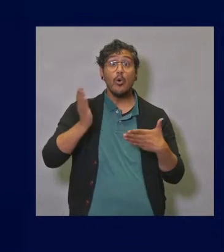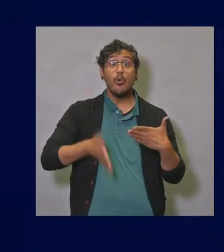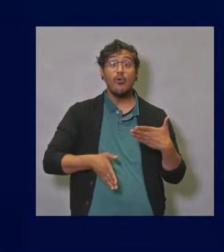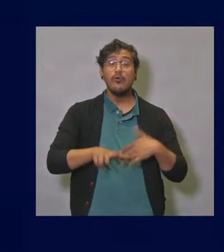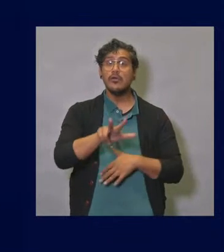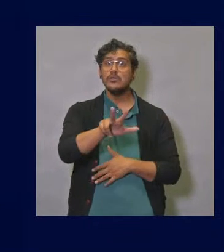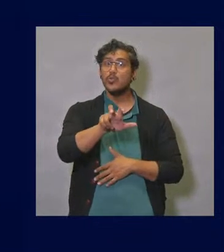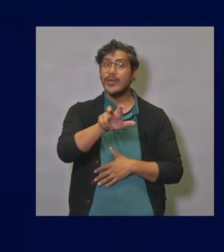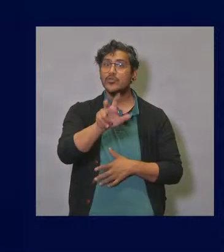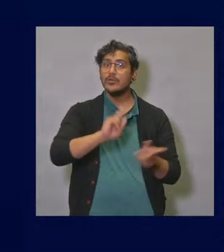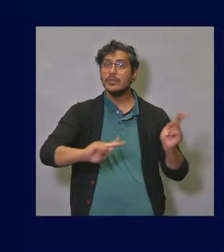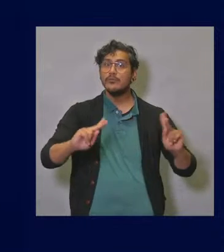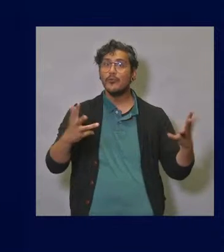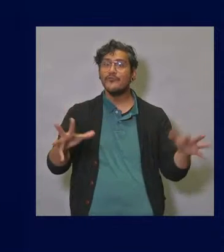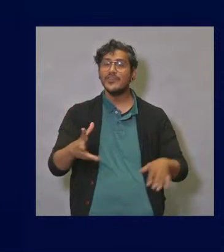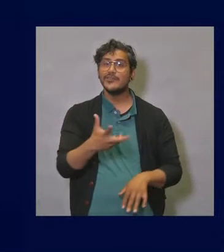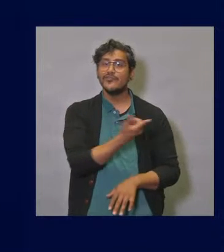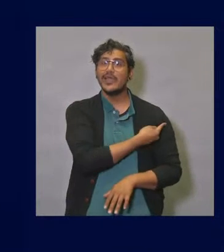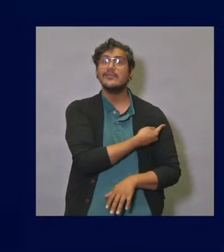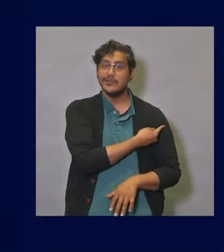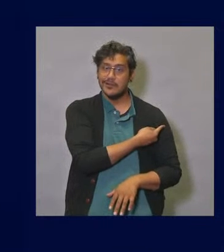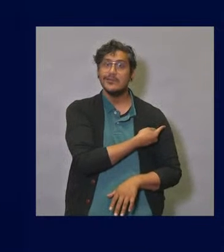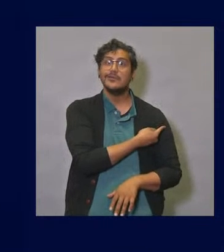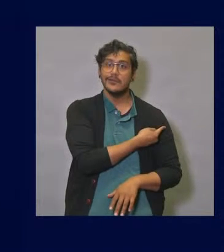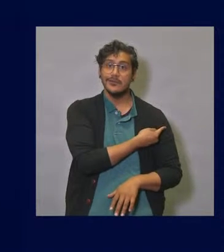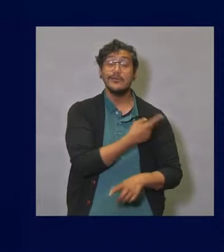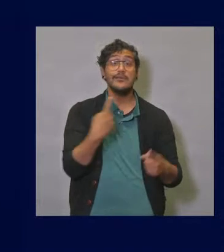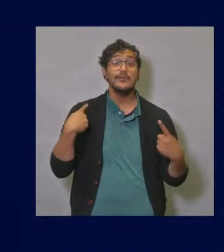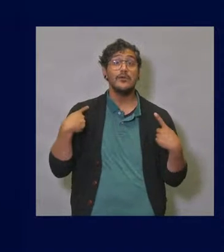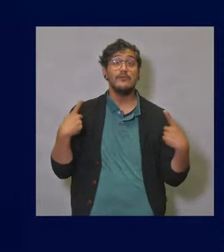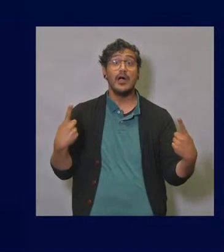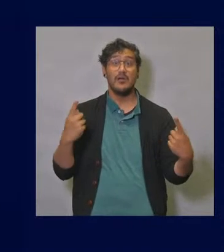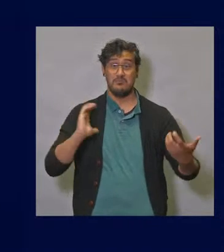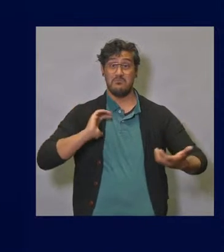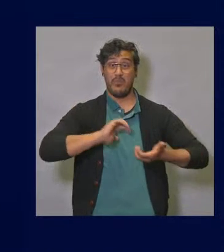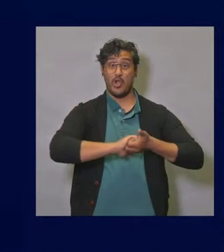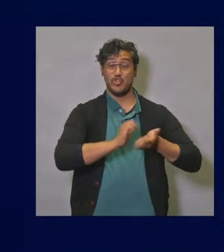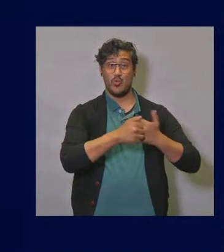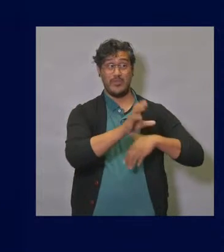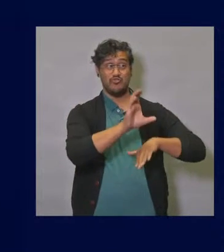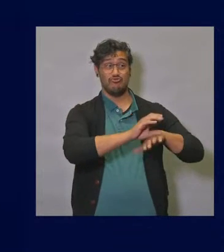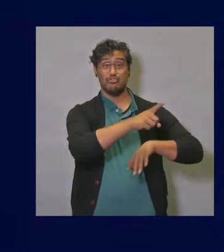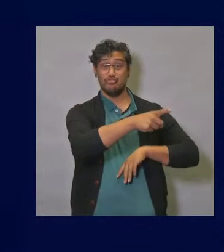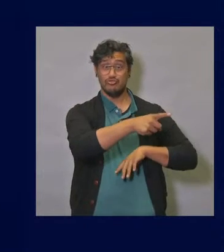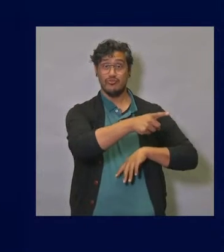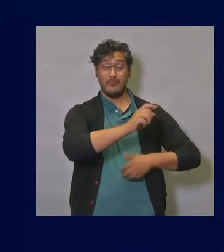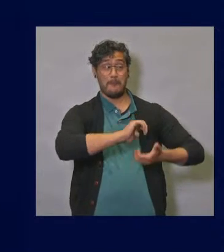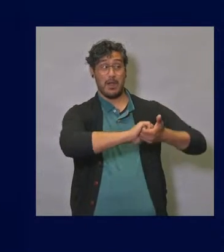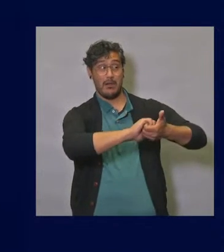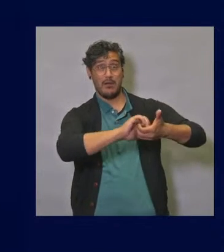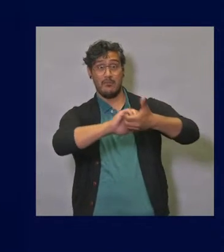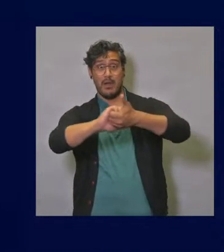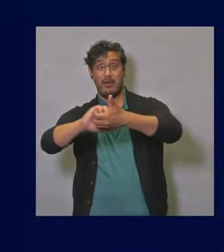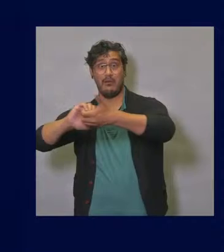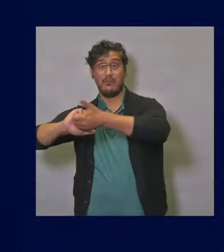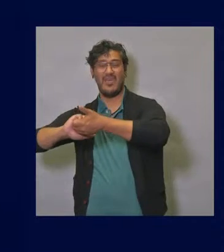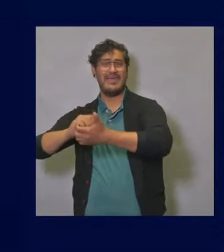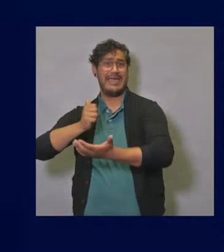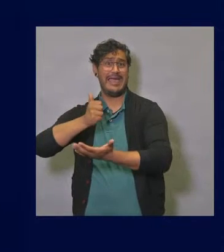community members had been vaccinated. To date, our partnerships with faith-based organizations have helped deliver